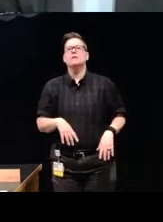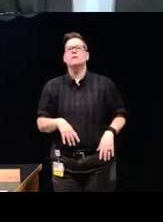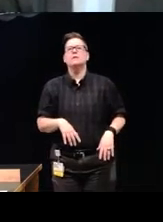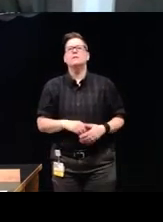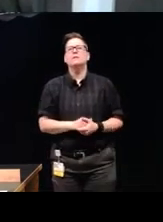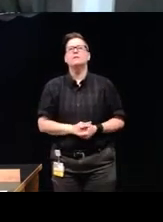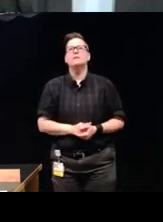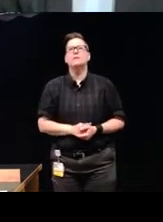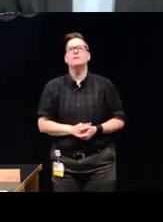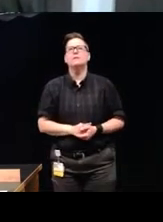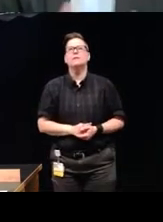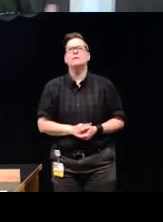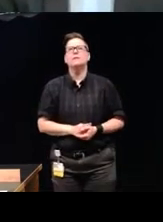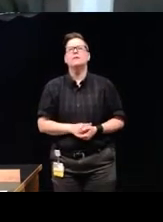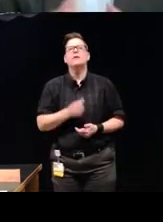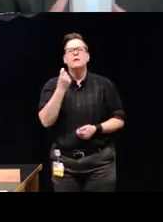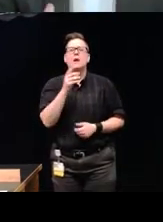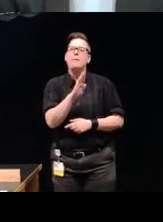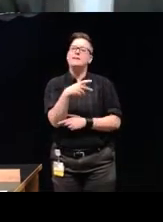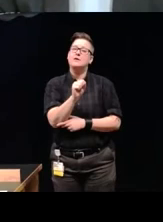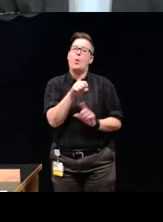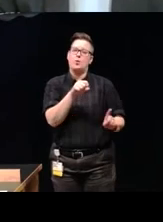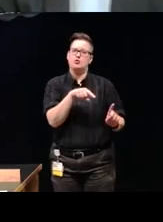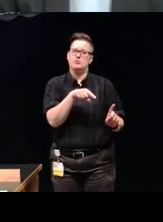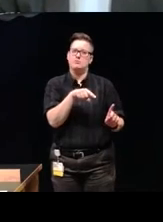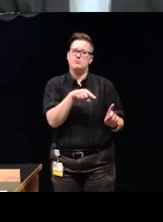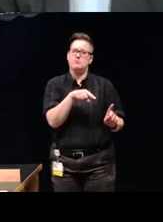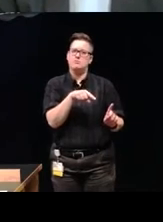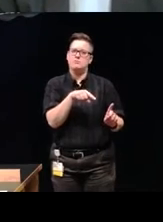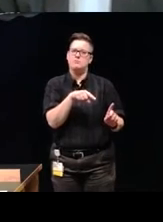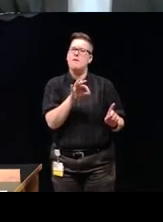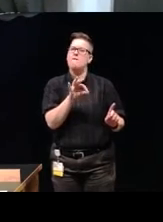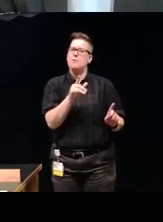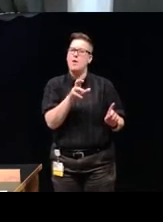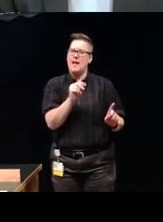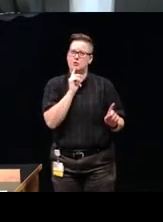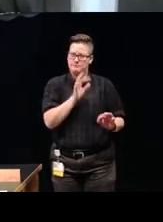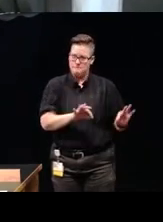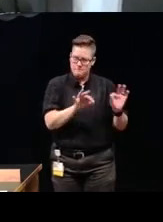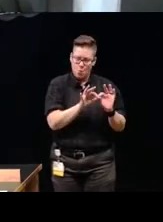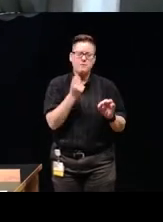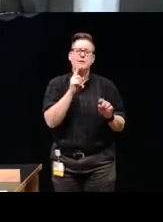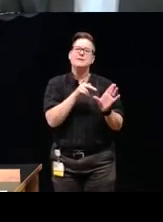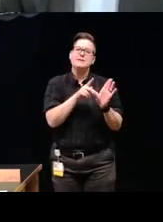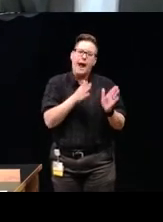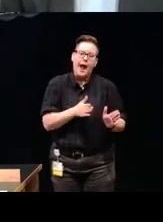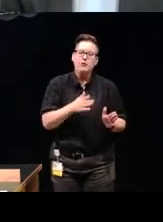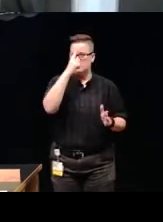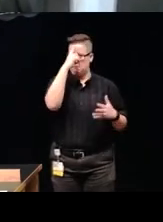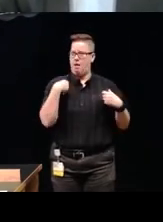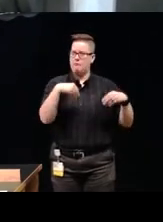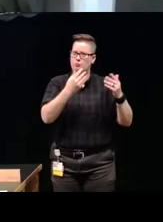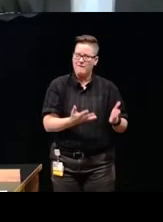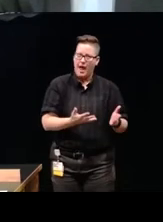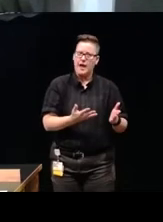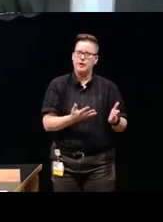ways, has a long tradition in the biopsychosocial formulation, psychiatrists, mental health providers, at least